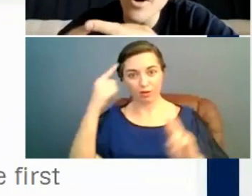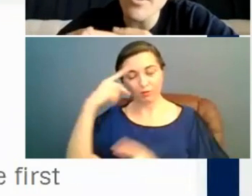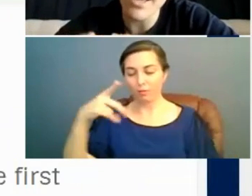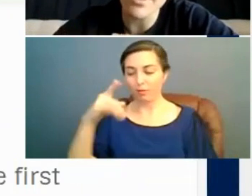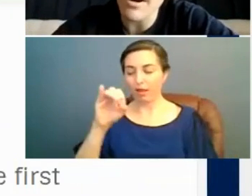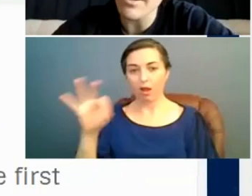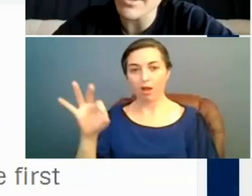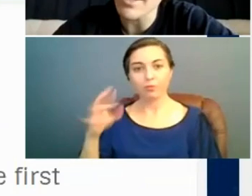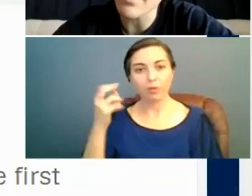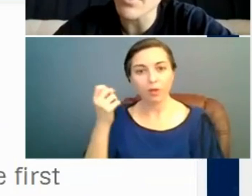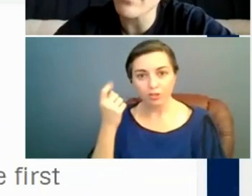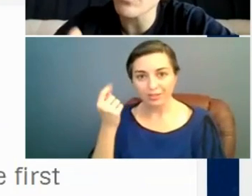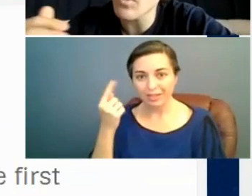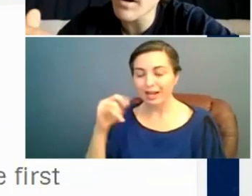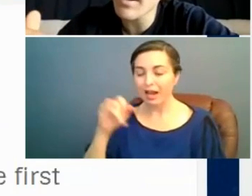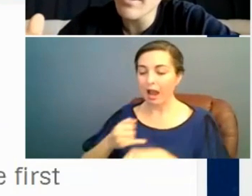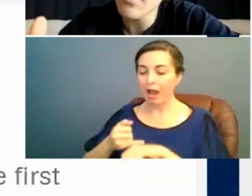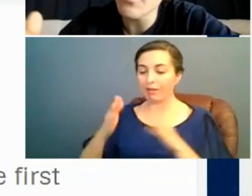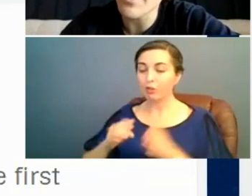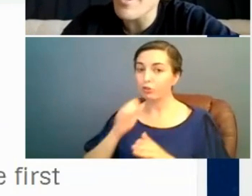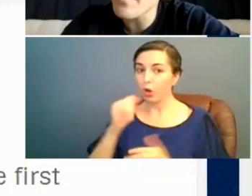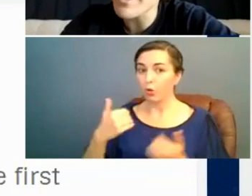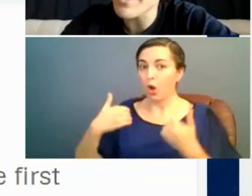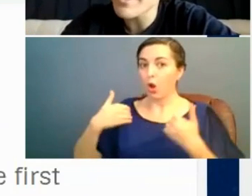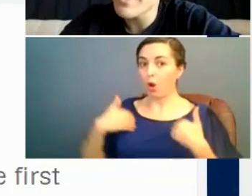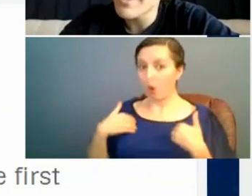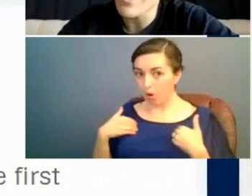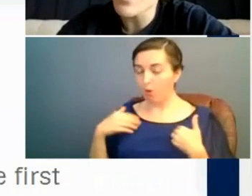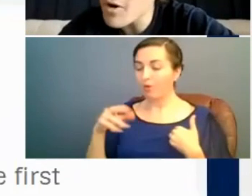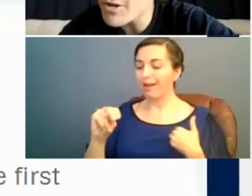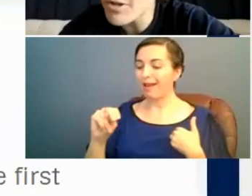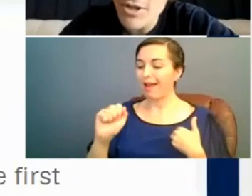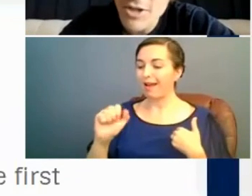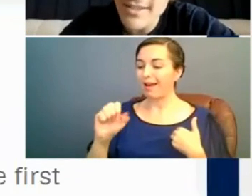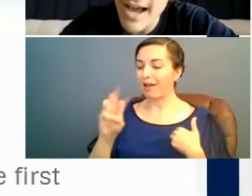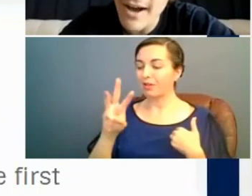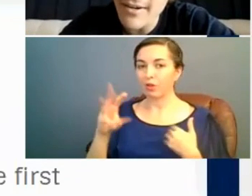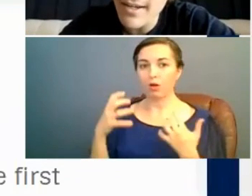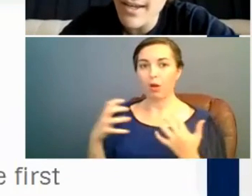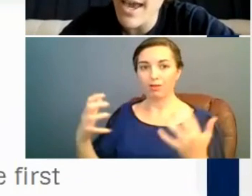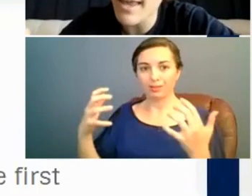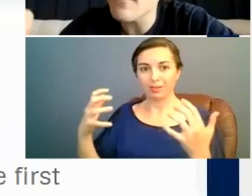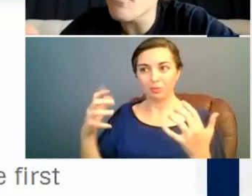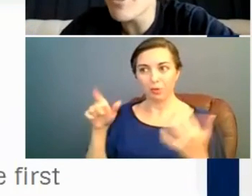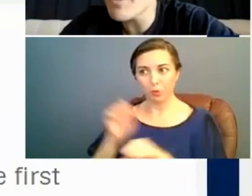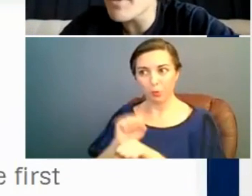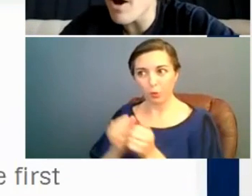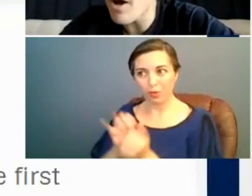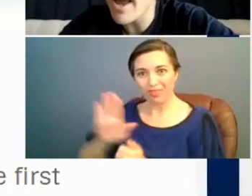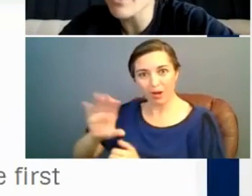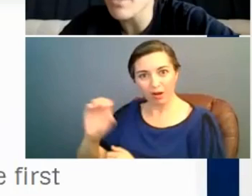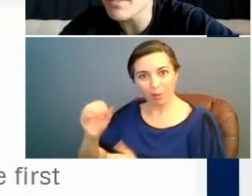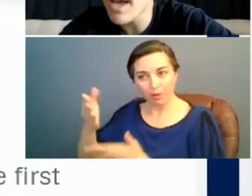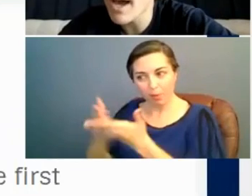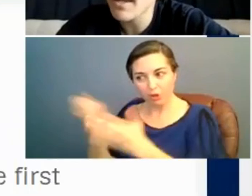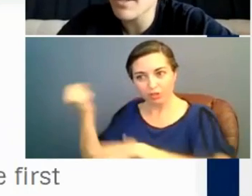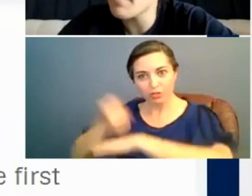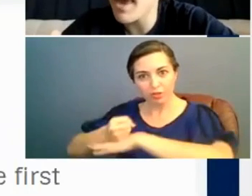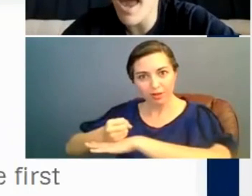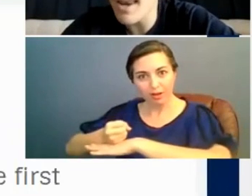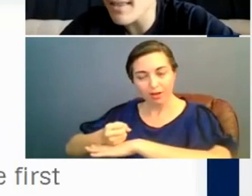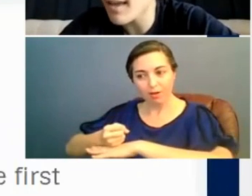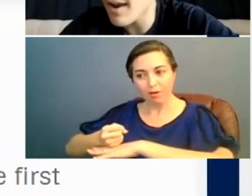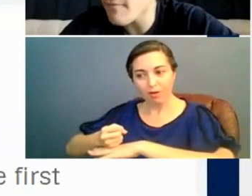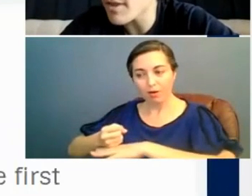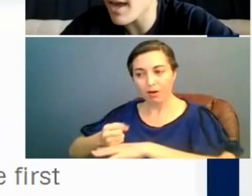don't own Nassau Coliseum. So we have to work with a company that is partially shut down and really be all hands on deck to